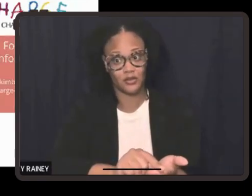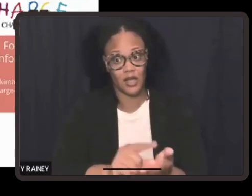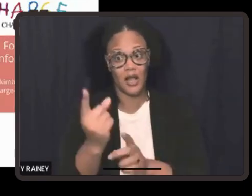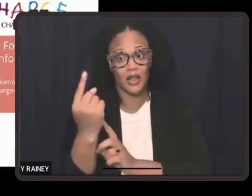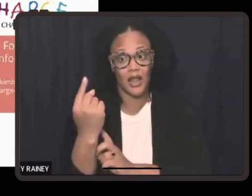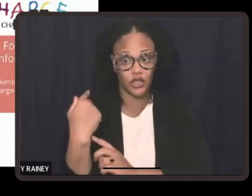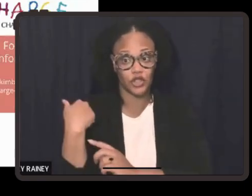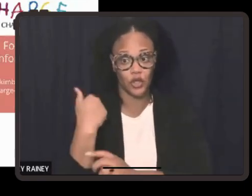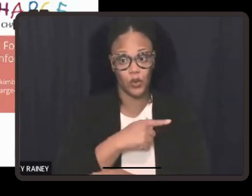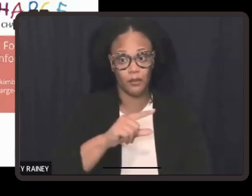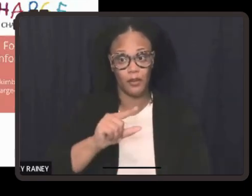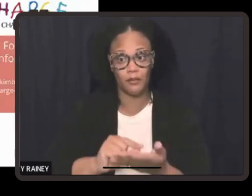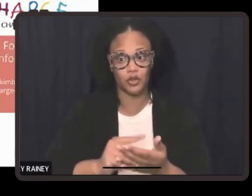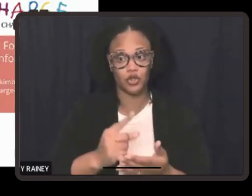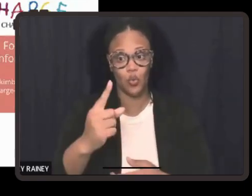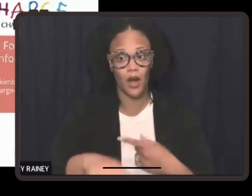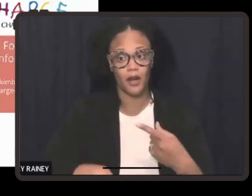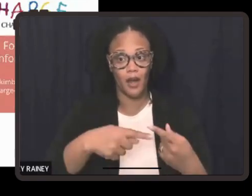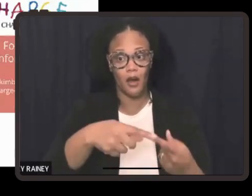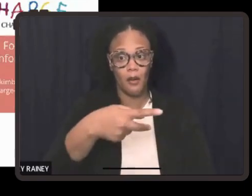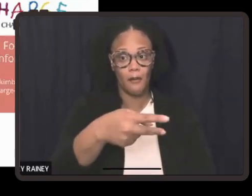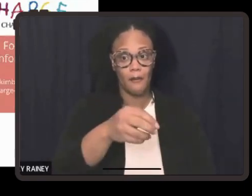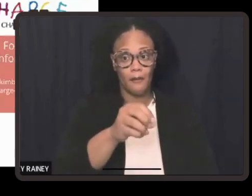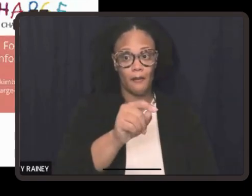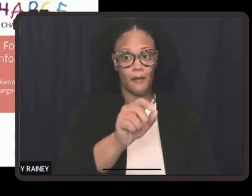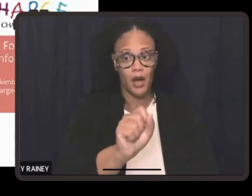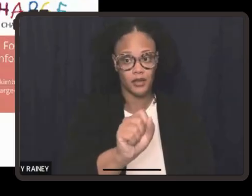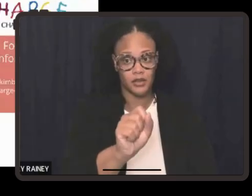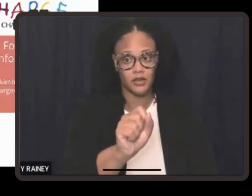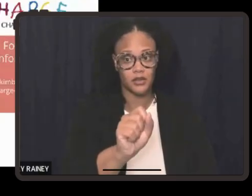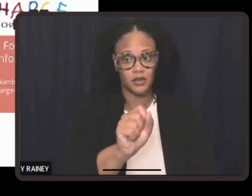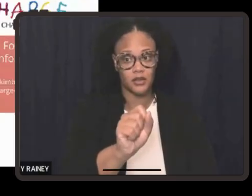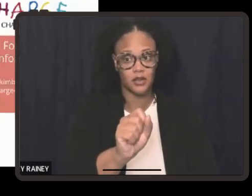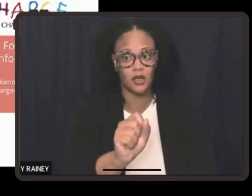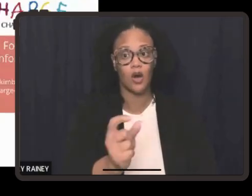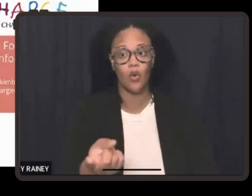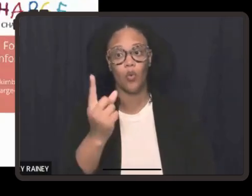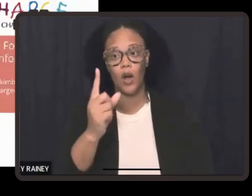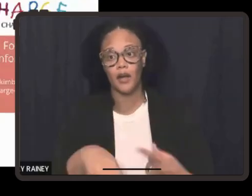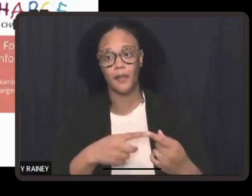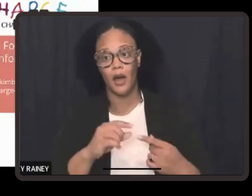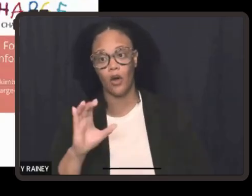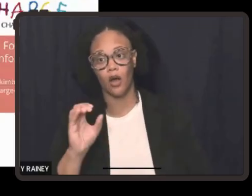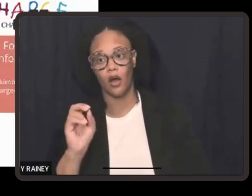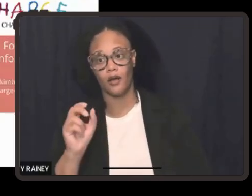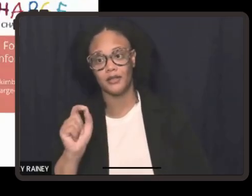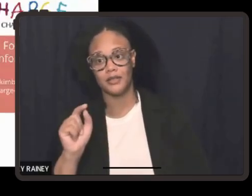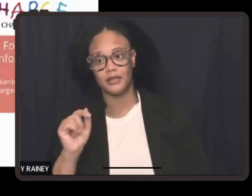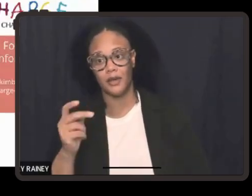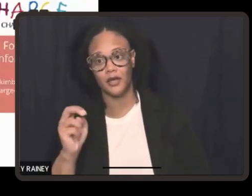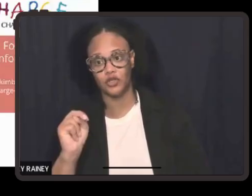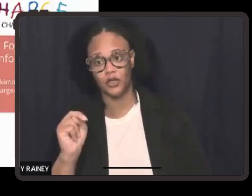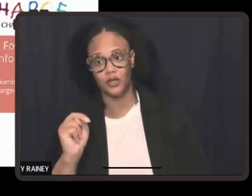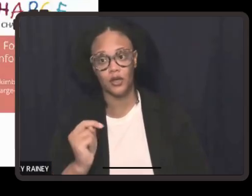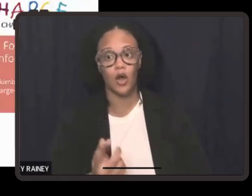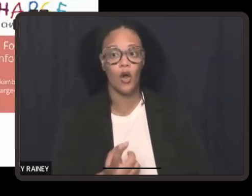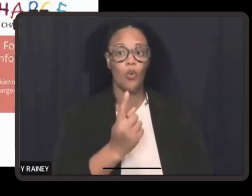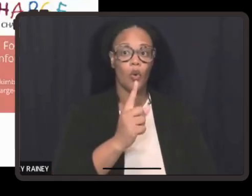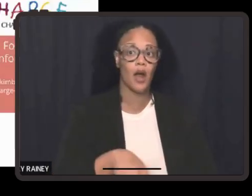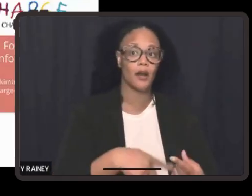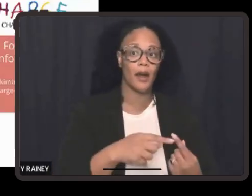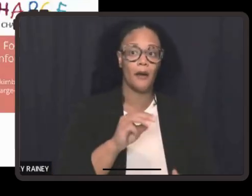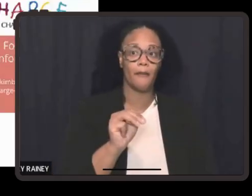on constipation and one on the microbiome. So those are available through PubMed, very available. There are